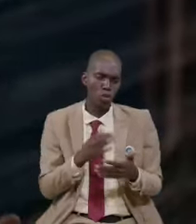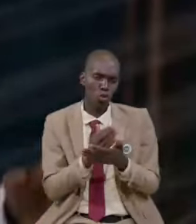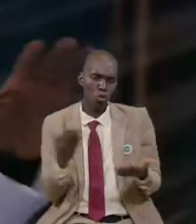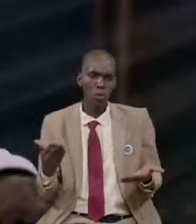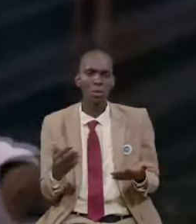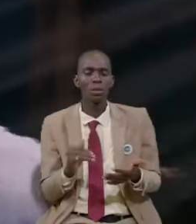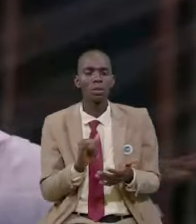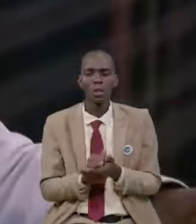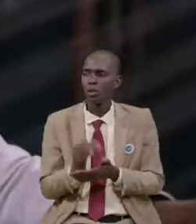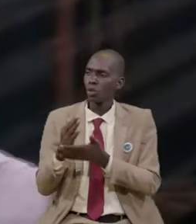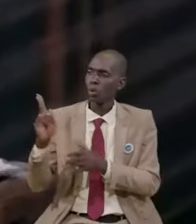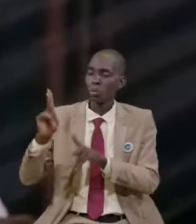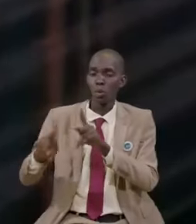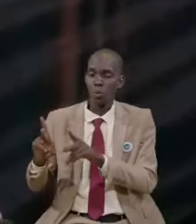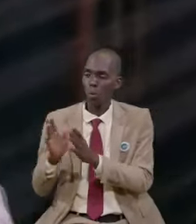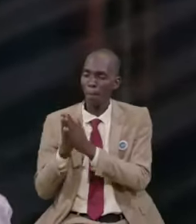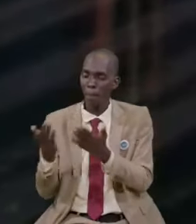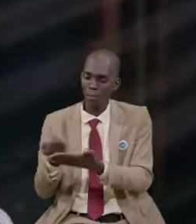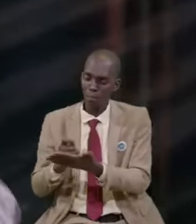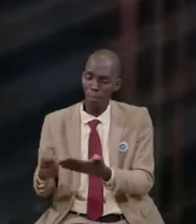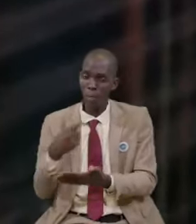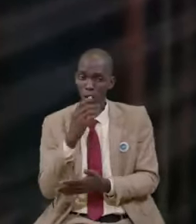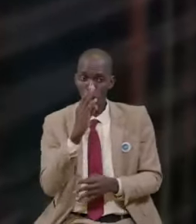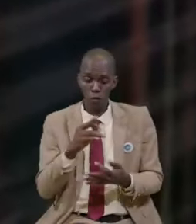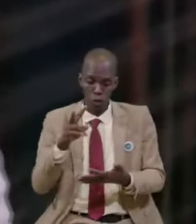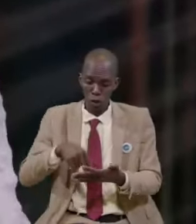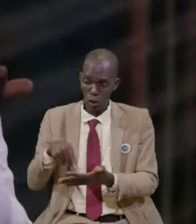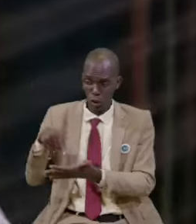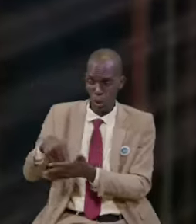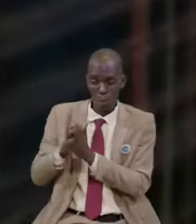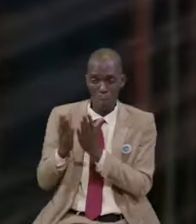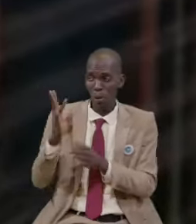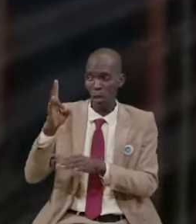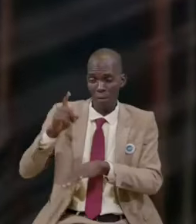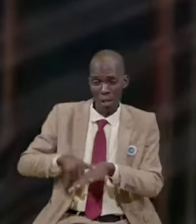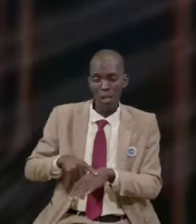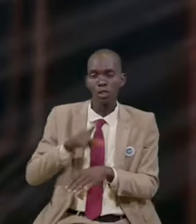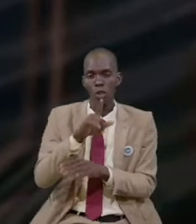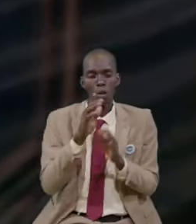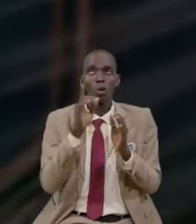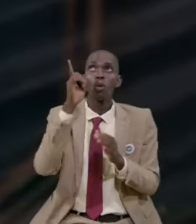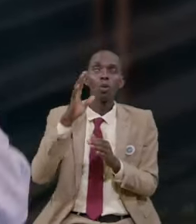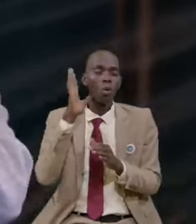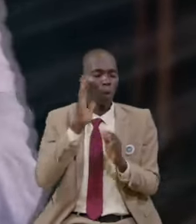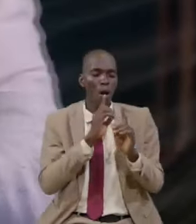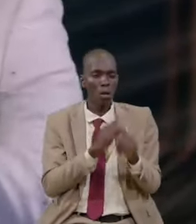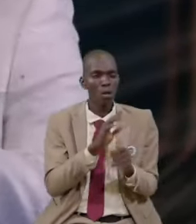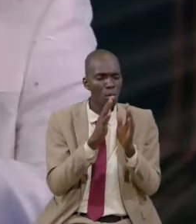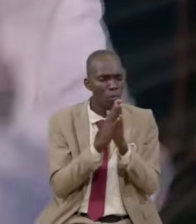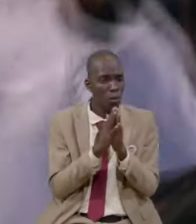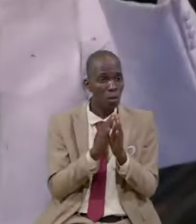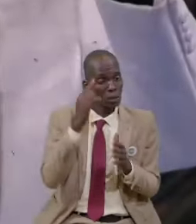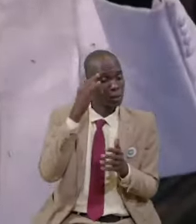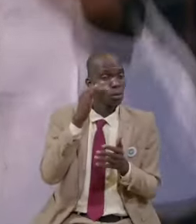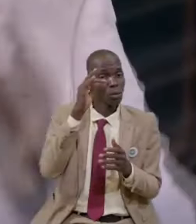now, and they say if you read this 3 times, 7 times, your prayer will be answered. That's not why God answers prayer. If your